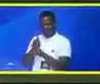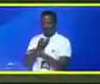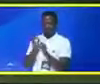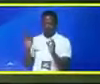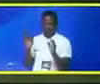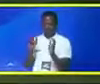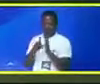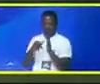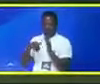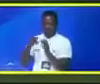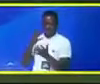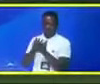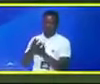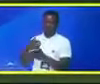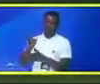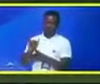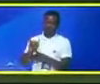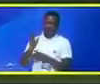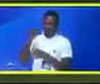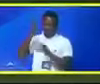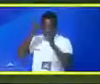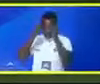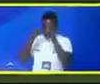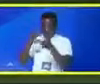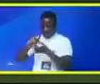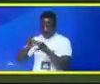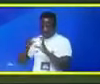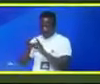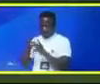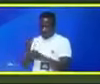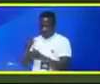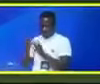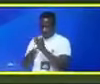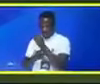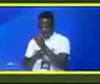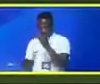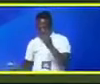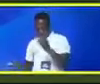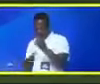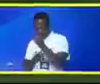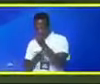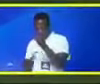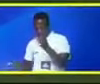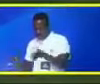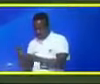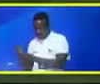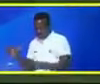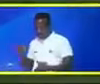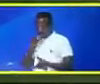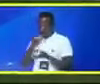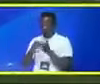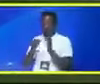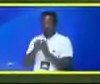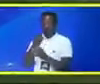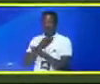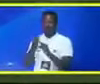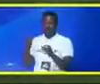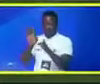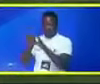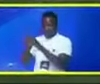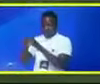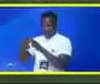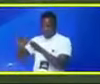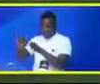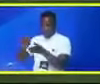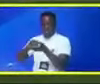he was still in prisons. Just because the chains have left does not mean you are free. Provided the door is still closed, you are still in